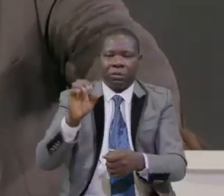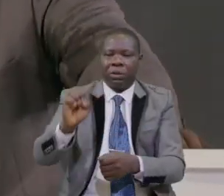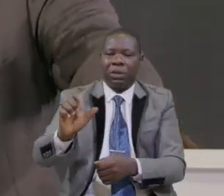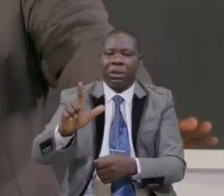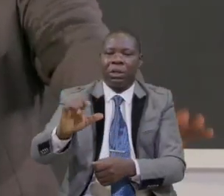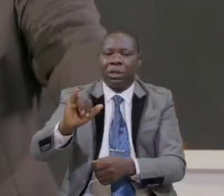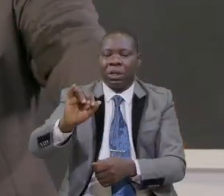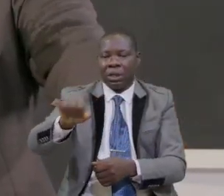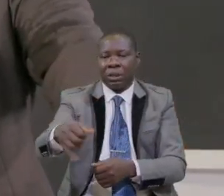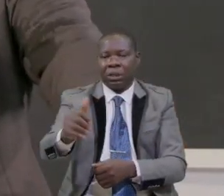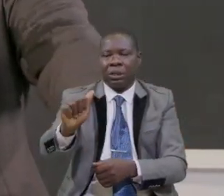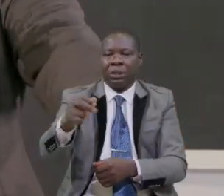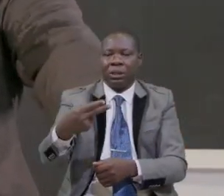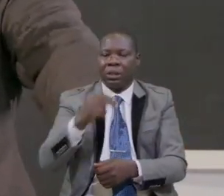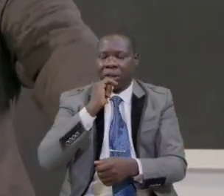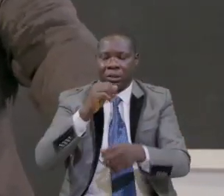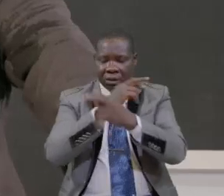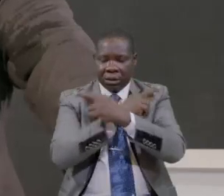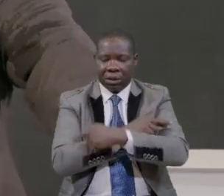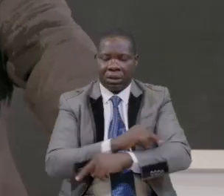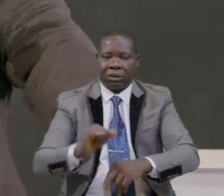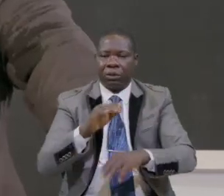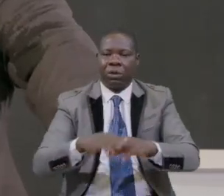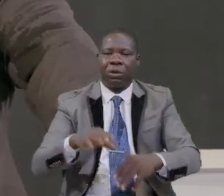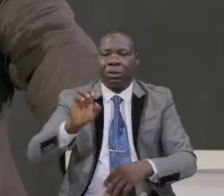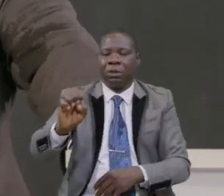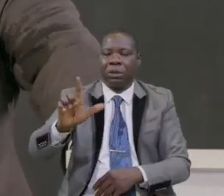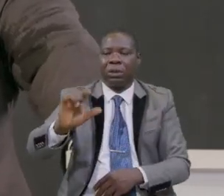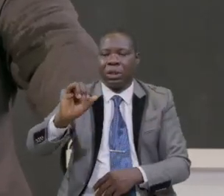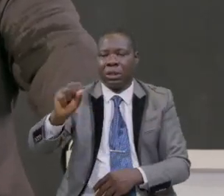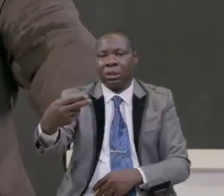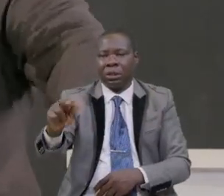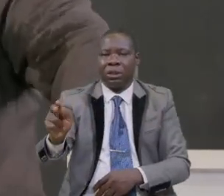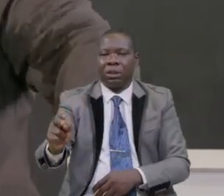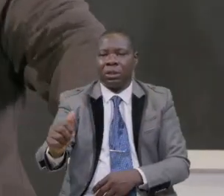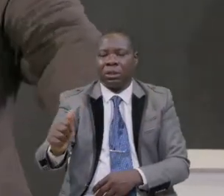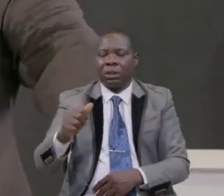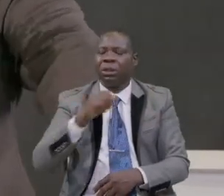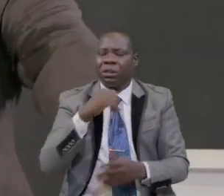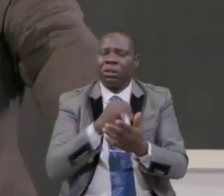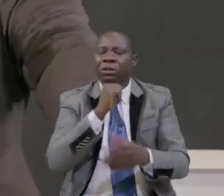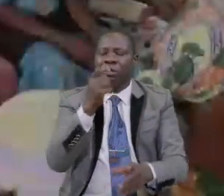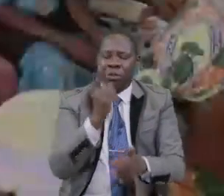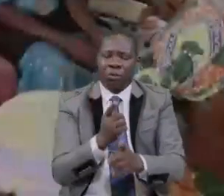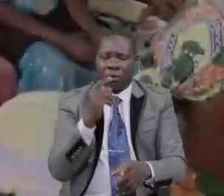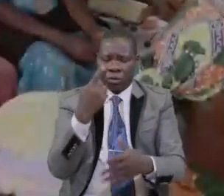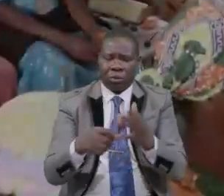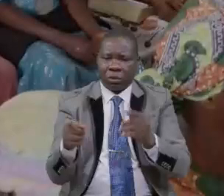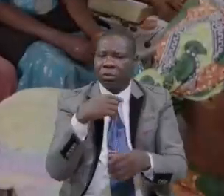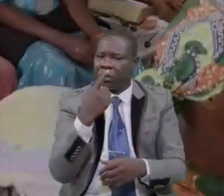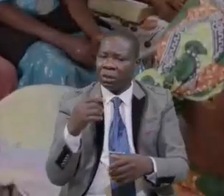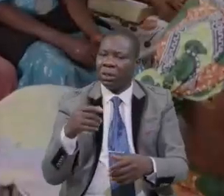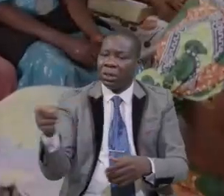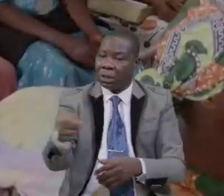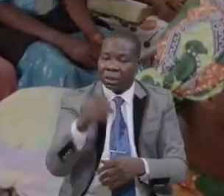rest upon Elisha. It's not just what you say, they will say it. It's